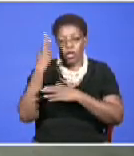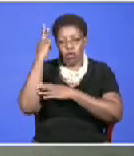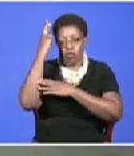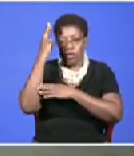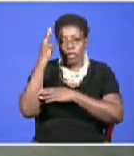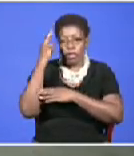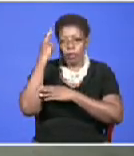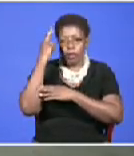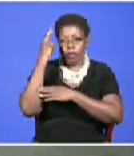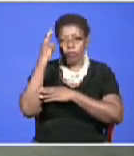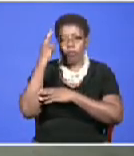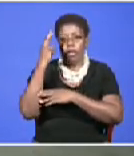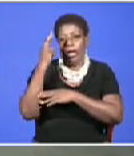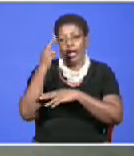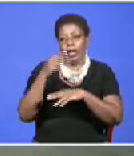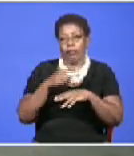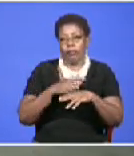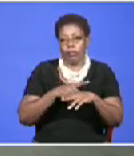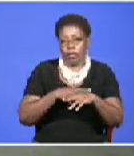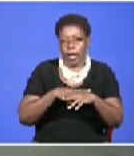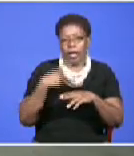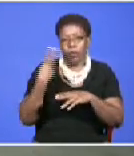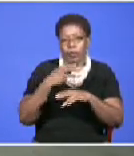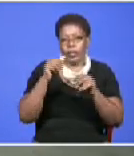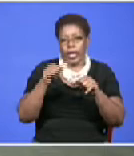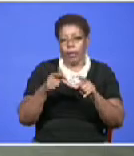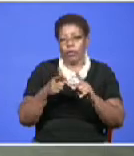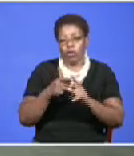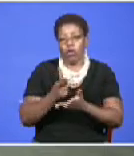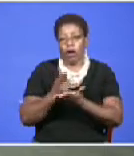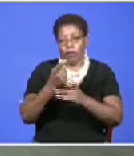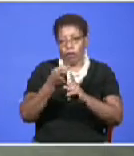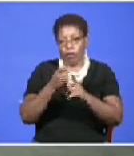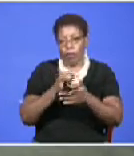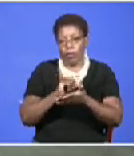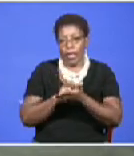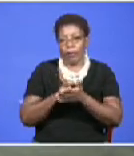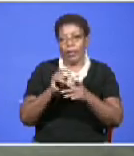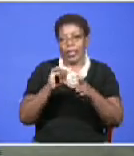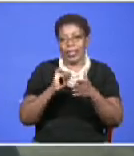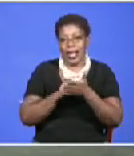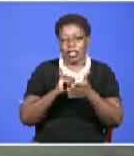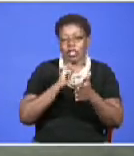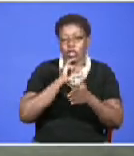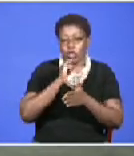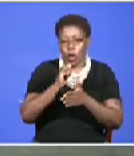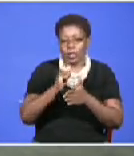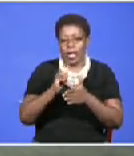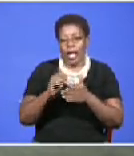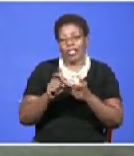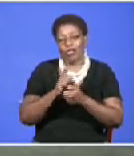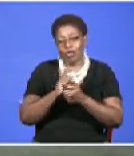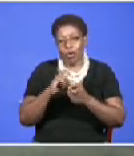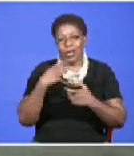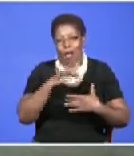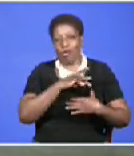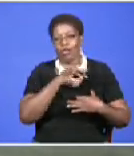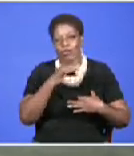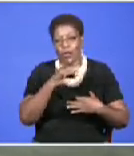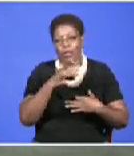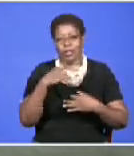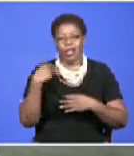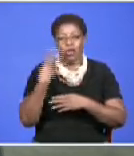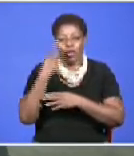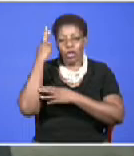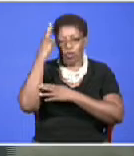reasonable short to medium term that we will be able to recover. However, that hasn't dampened our spirit. We realize that